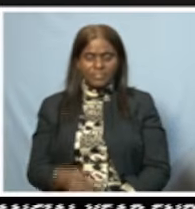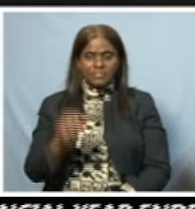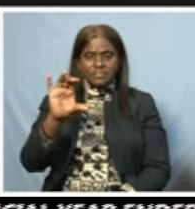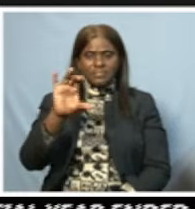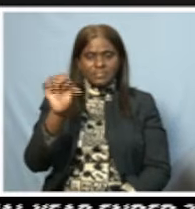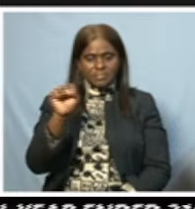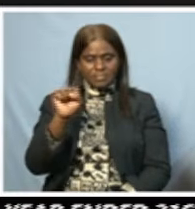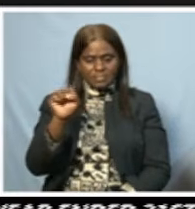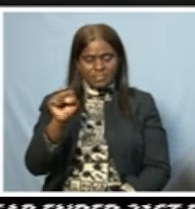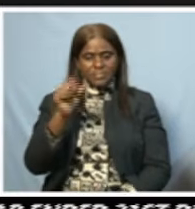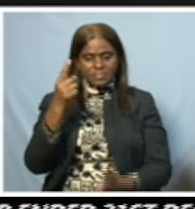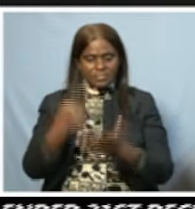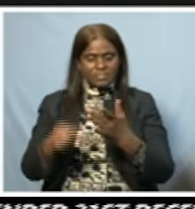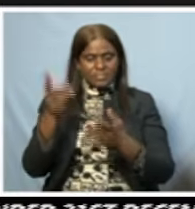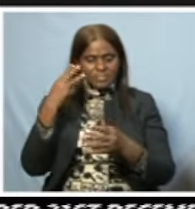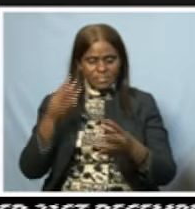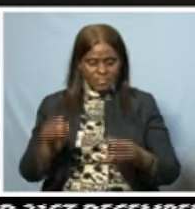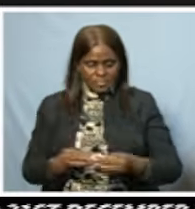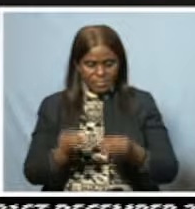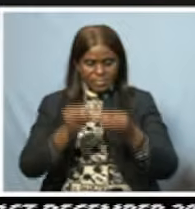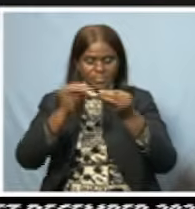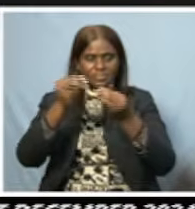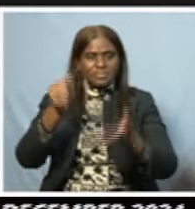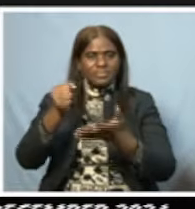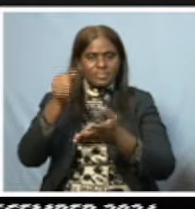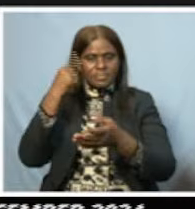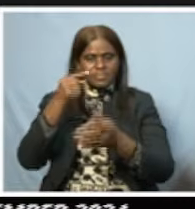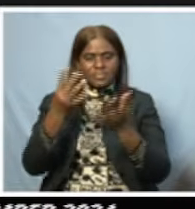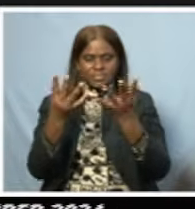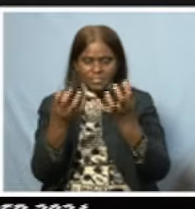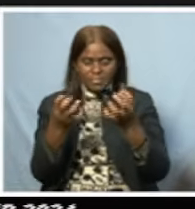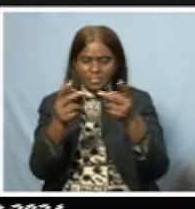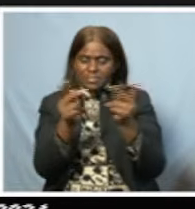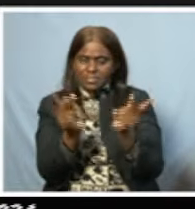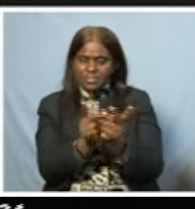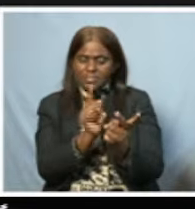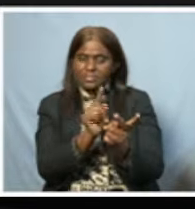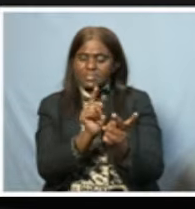CS, what was the total budget for the dry port,